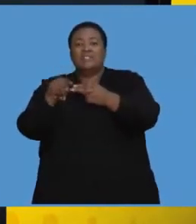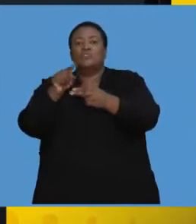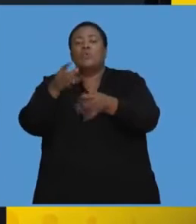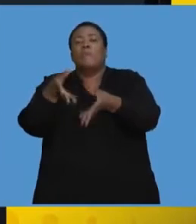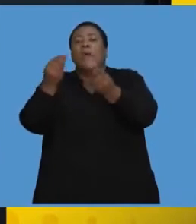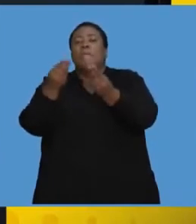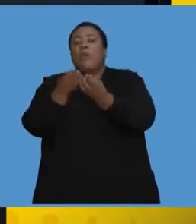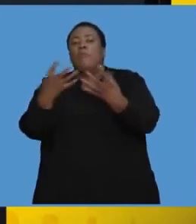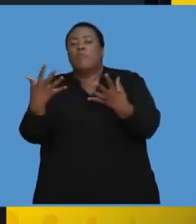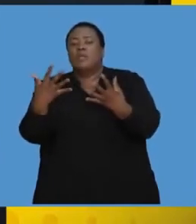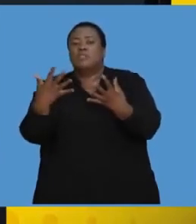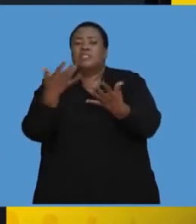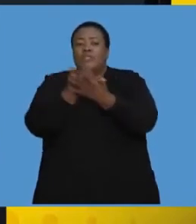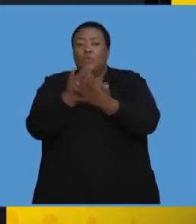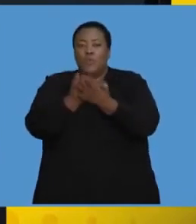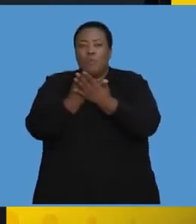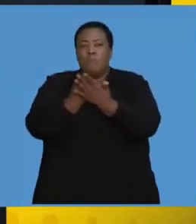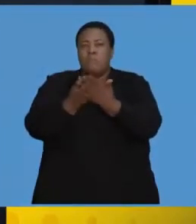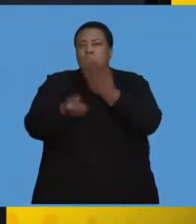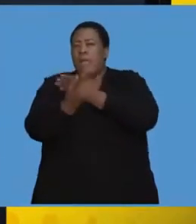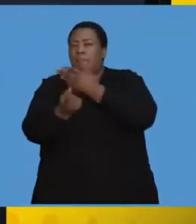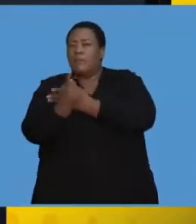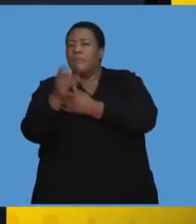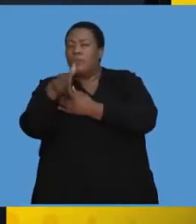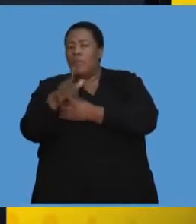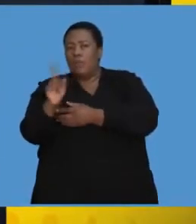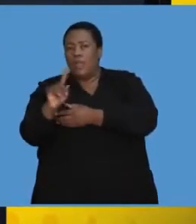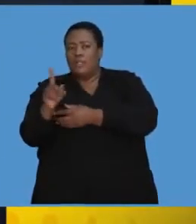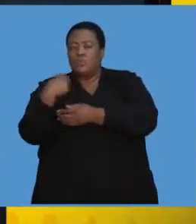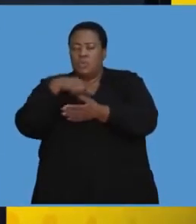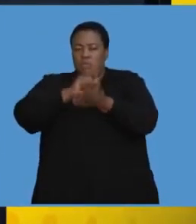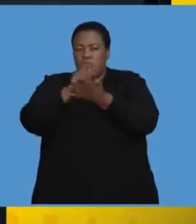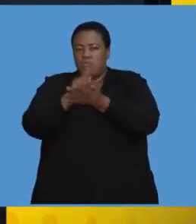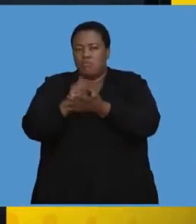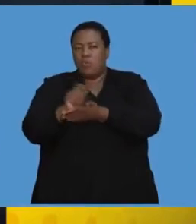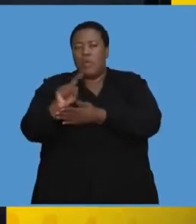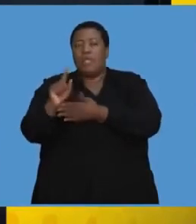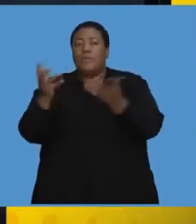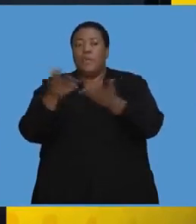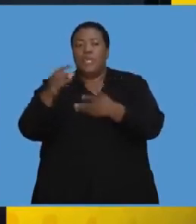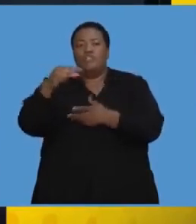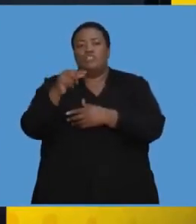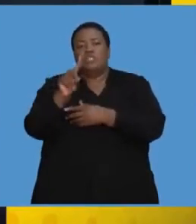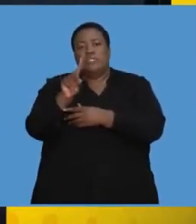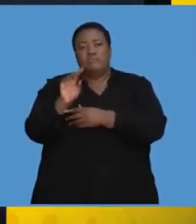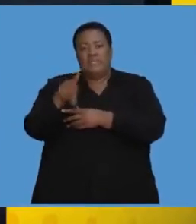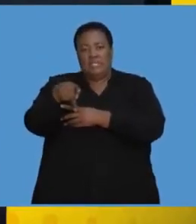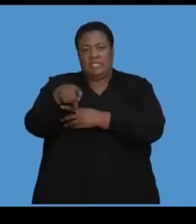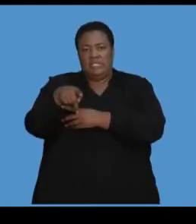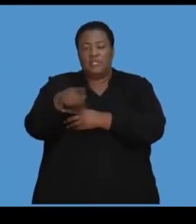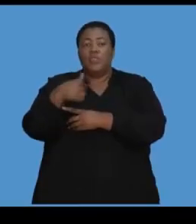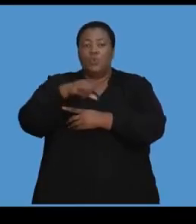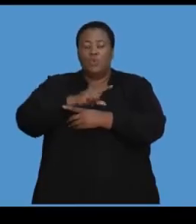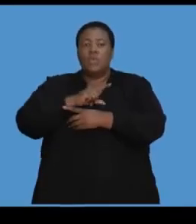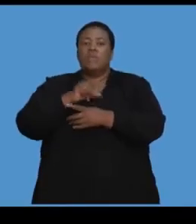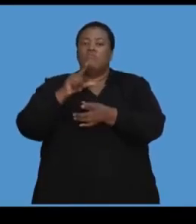in the economy? What's going to happen in our economy? What are we going to record on our GDP there? So we are going to record a